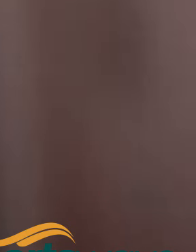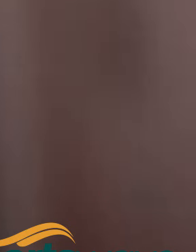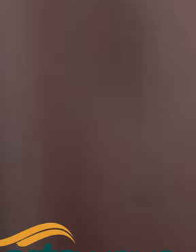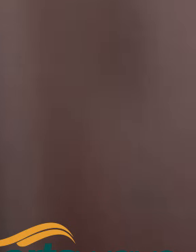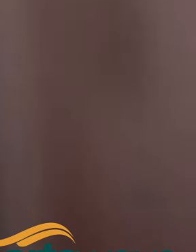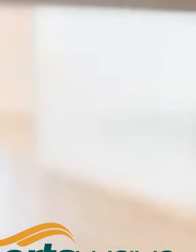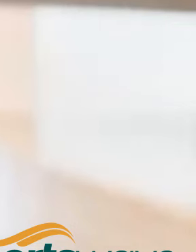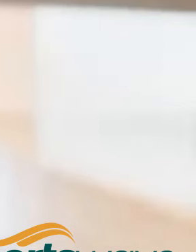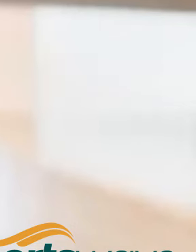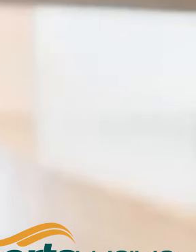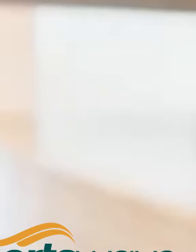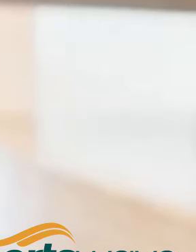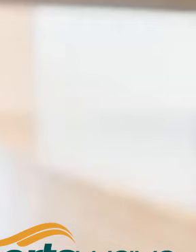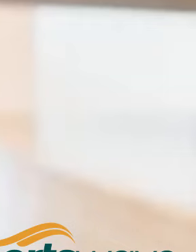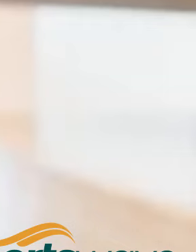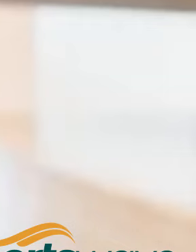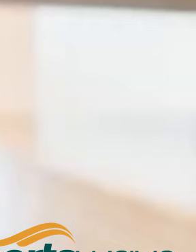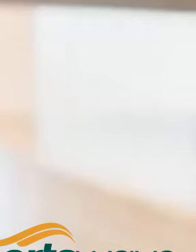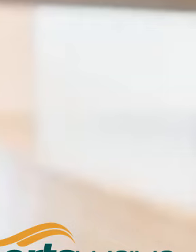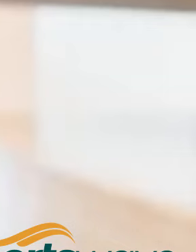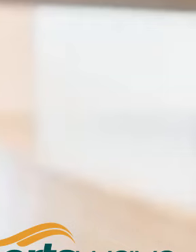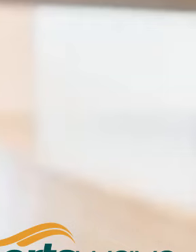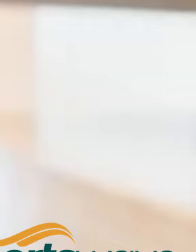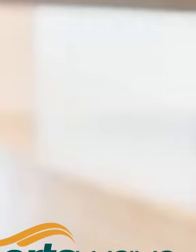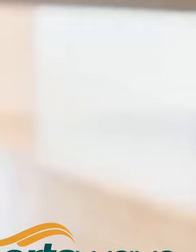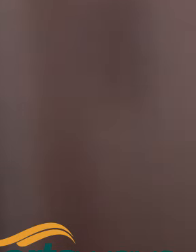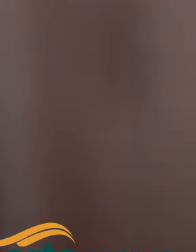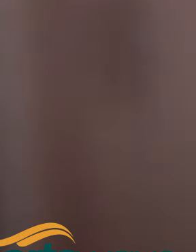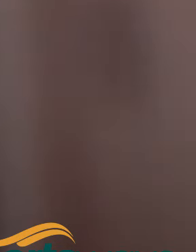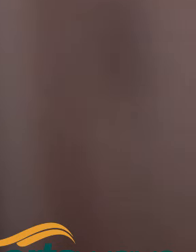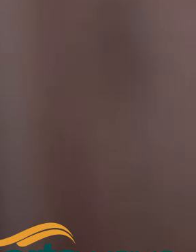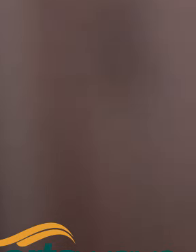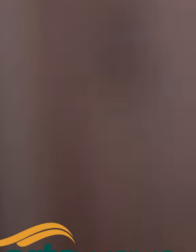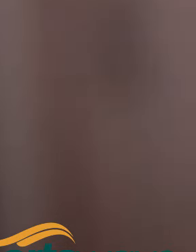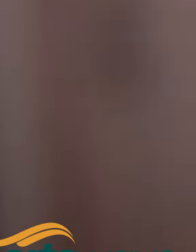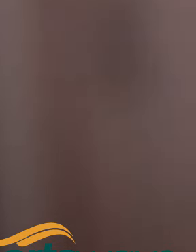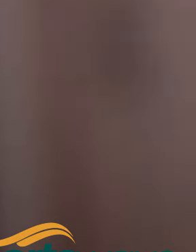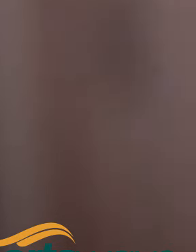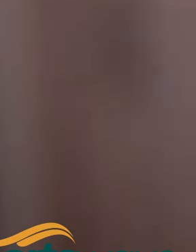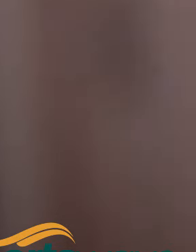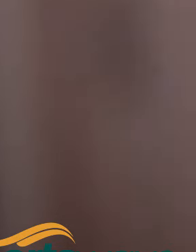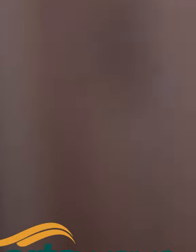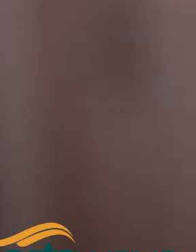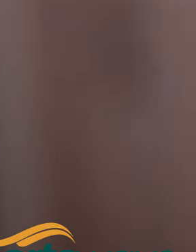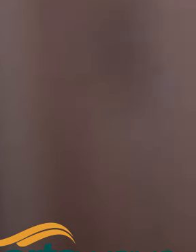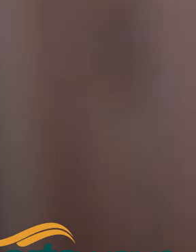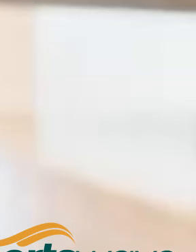Have a good night, and we hope to see you again. Maybe Have a good night. Yes. Yes. I really hope to see you again too.